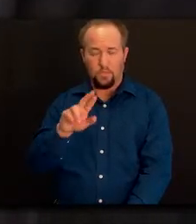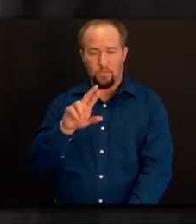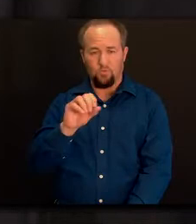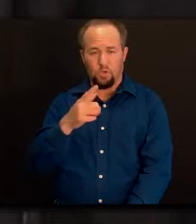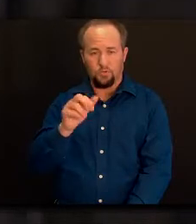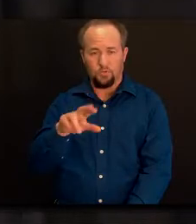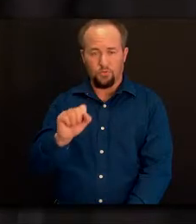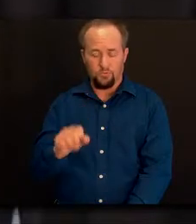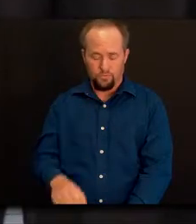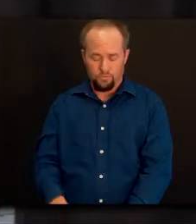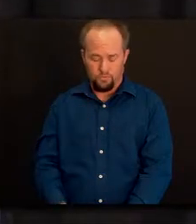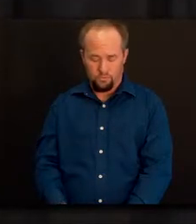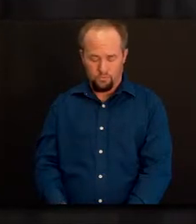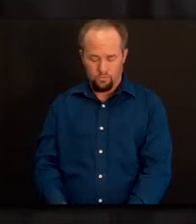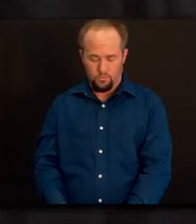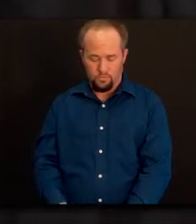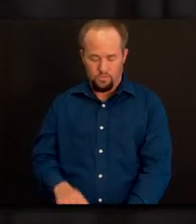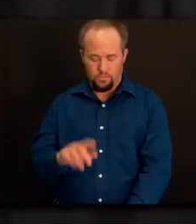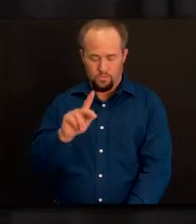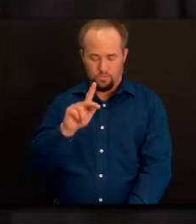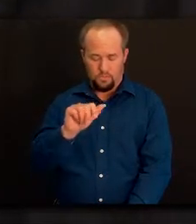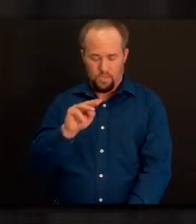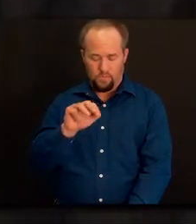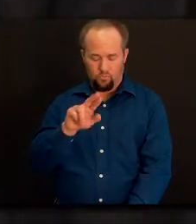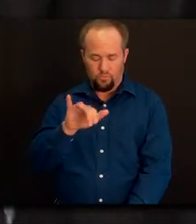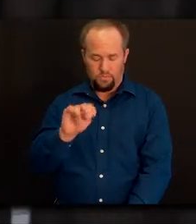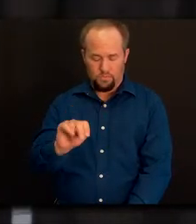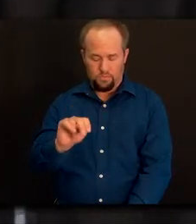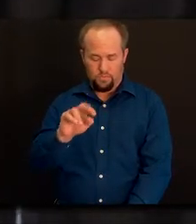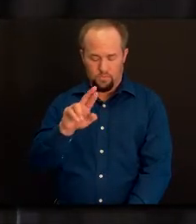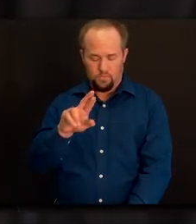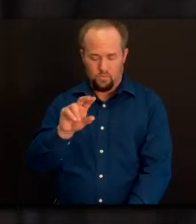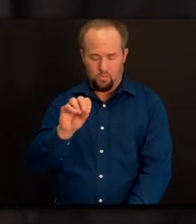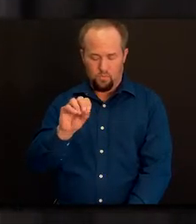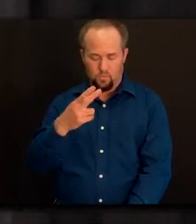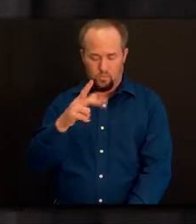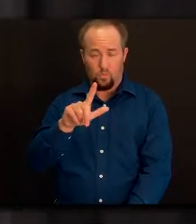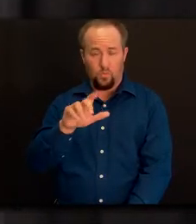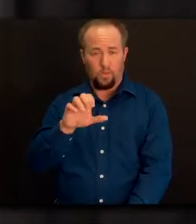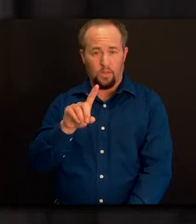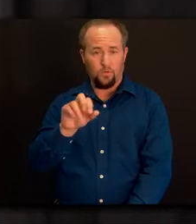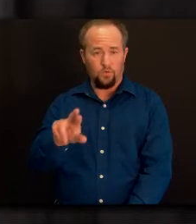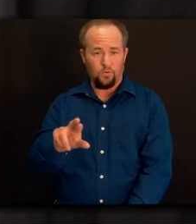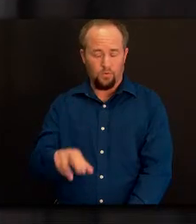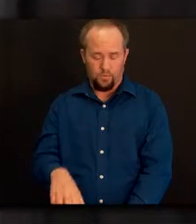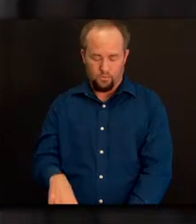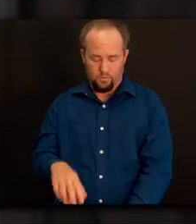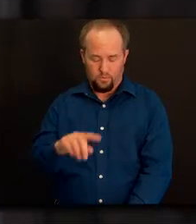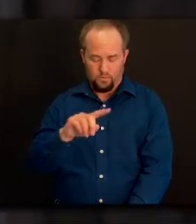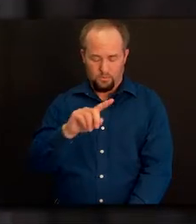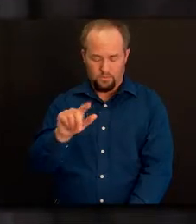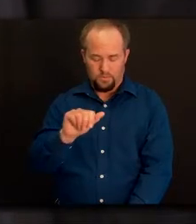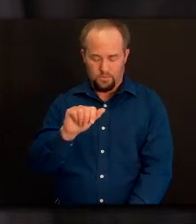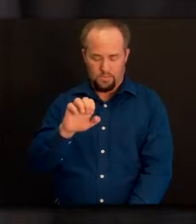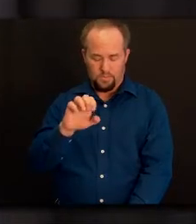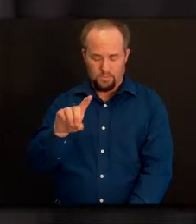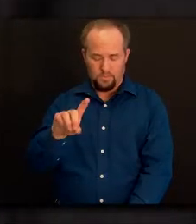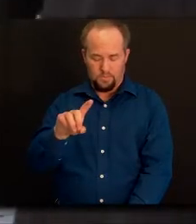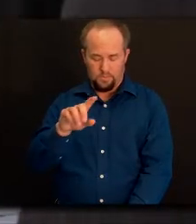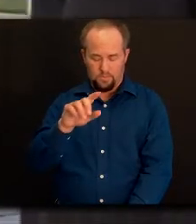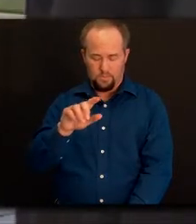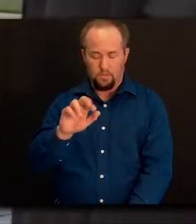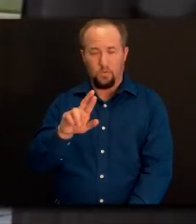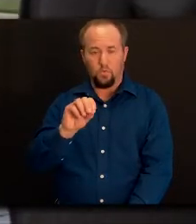Rogers. Cameron McKenzie Rolliter. Zaid Alexander